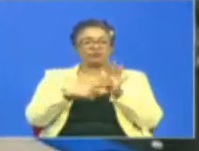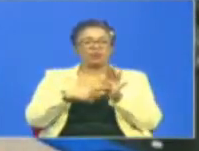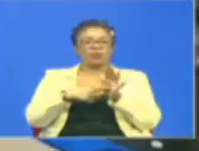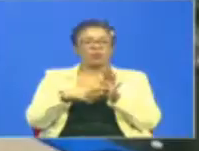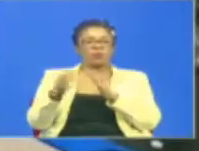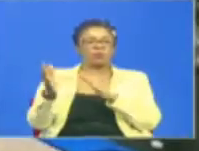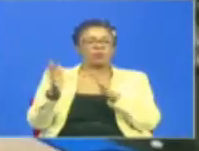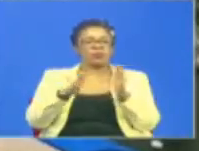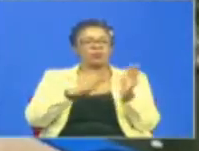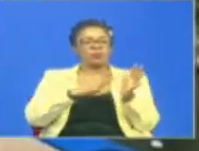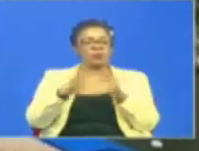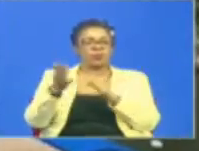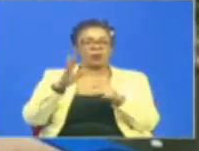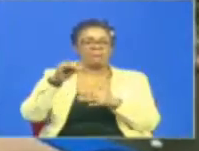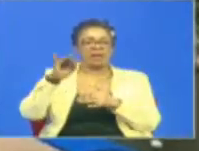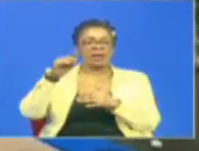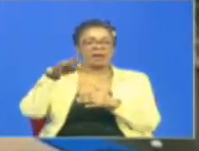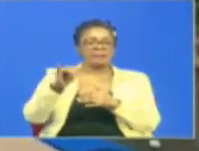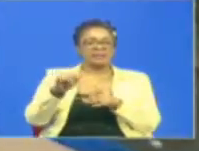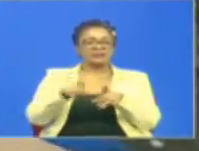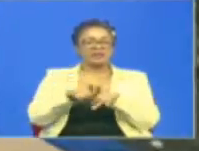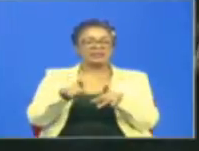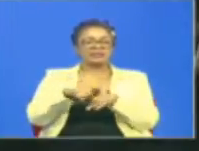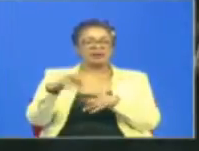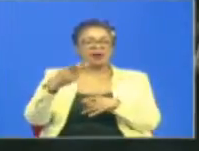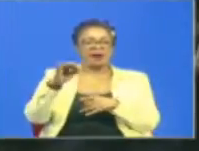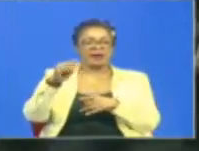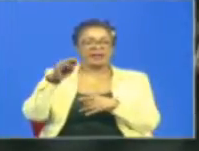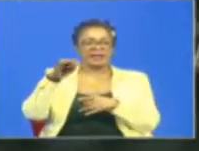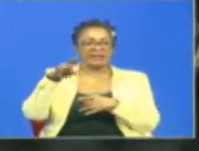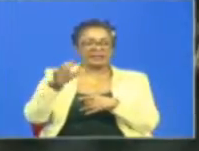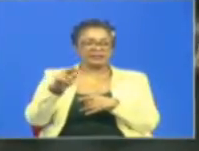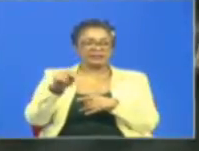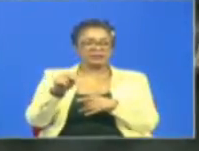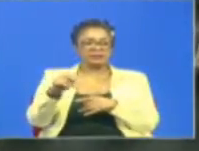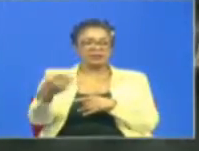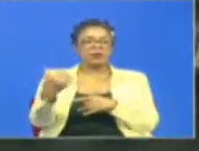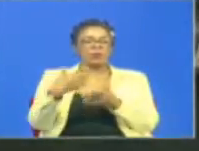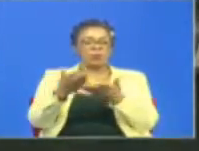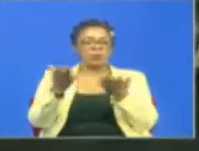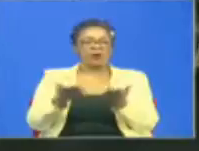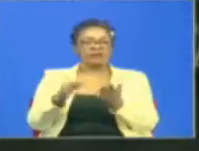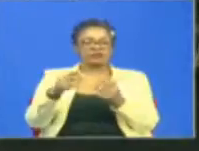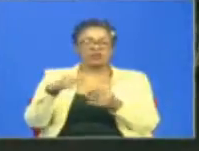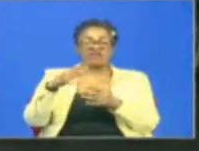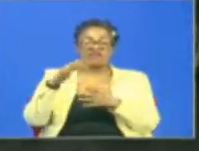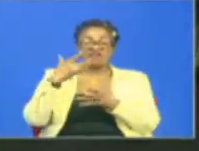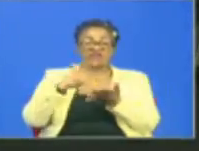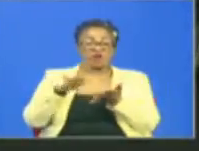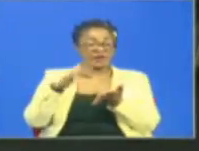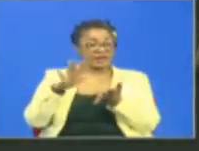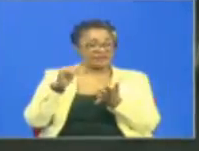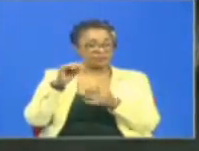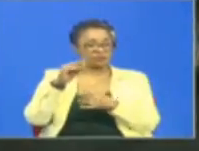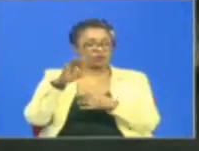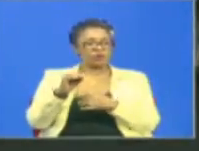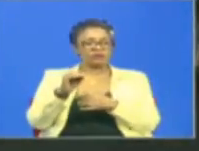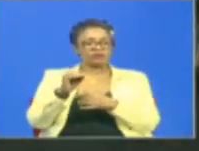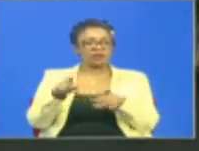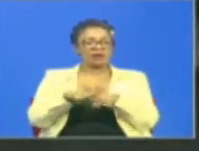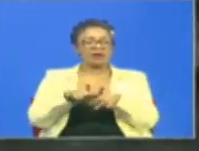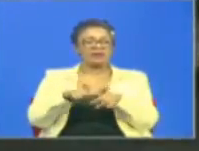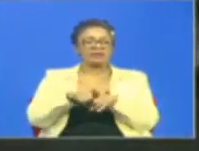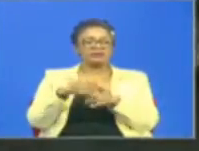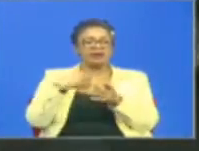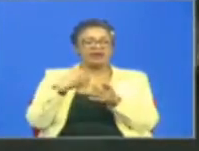rolling into Miami as Hurricane Isaias made its way to Florida's eastern coast. Isaias was packing